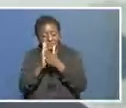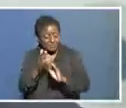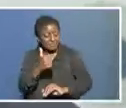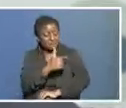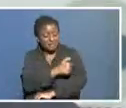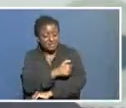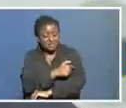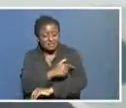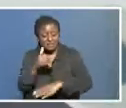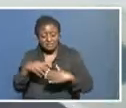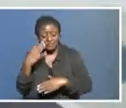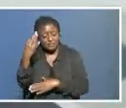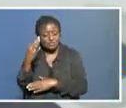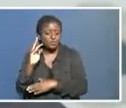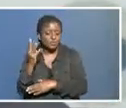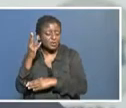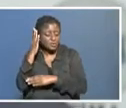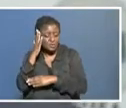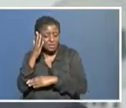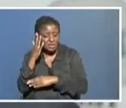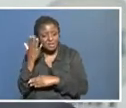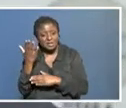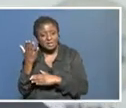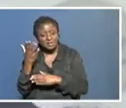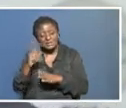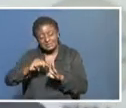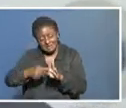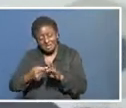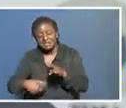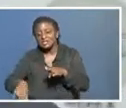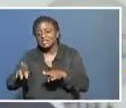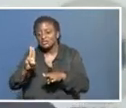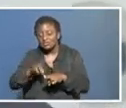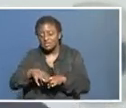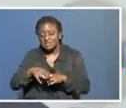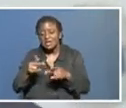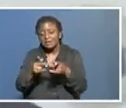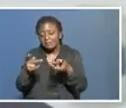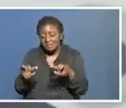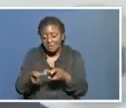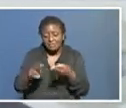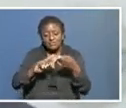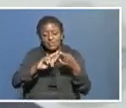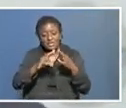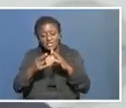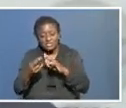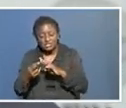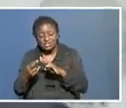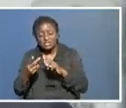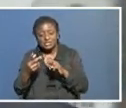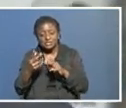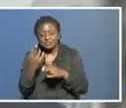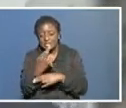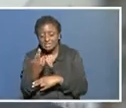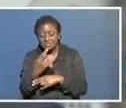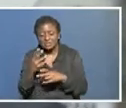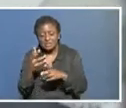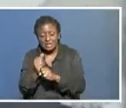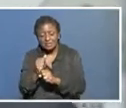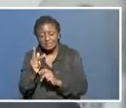definitely begin to even increase our PR to get people to come in to be vaccinated, our children